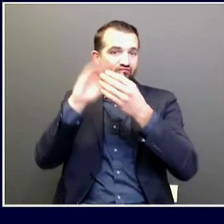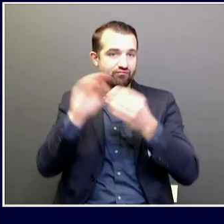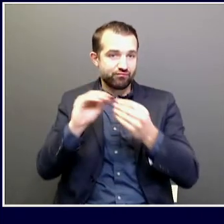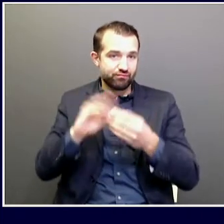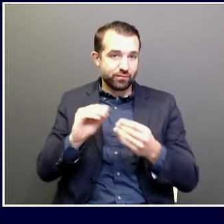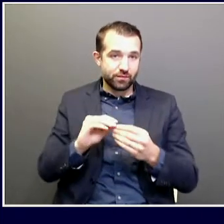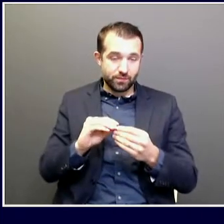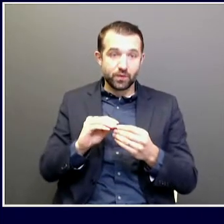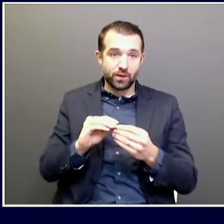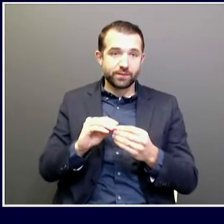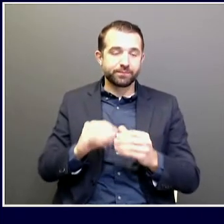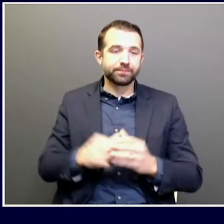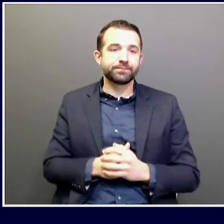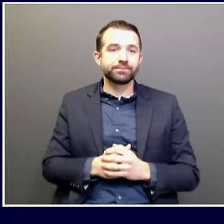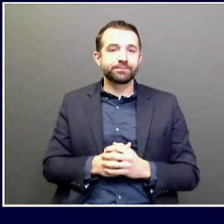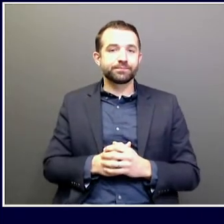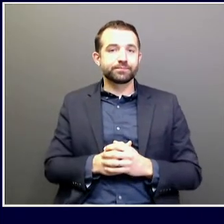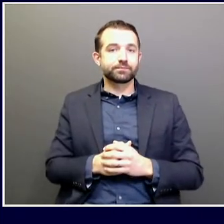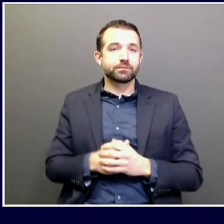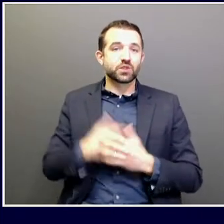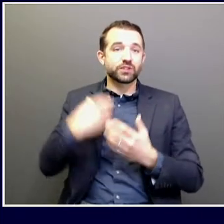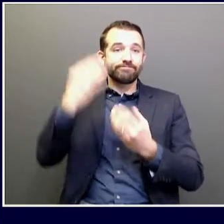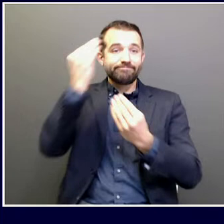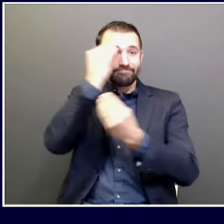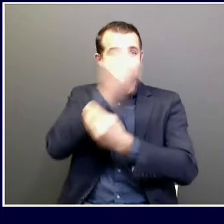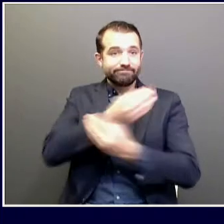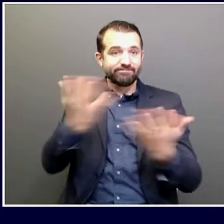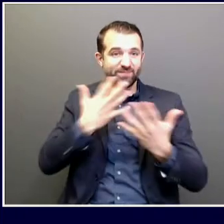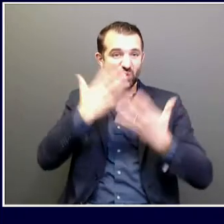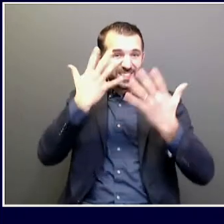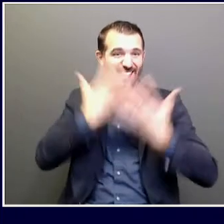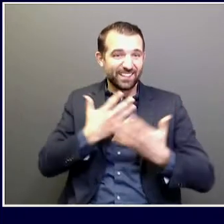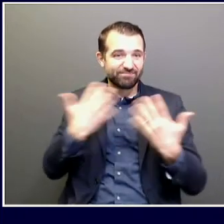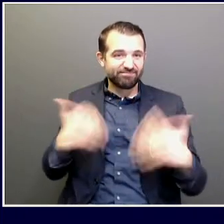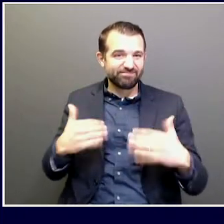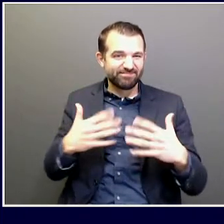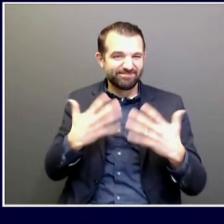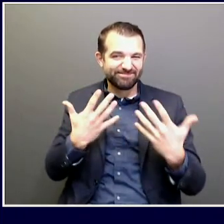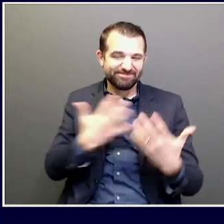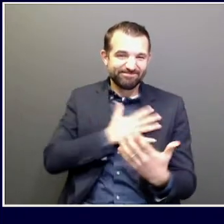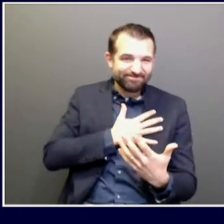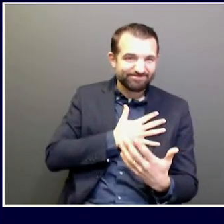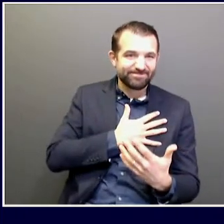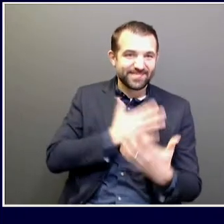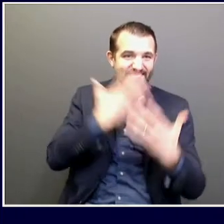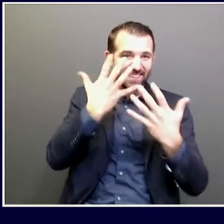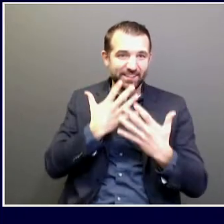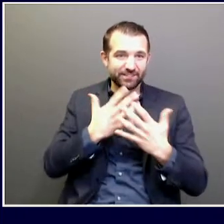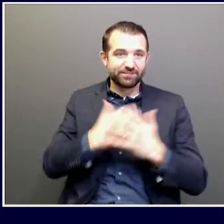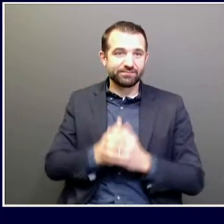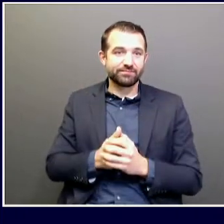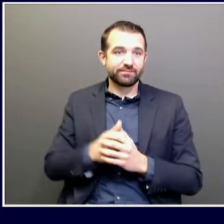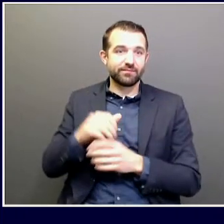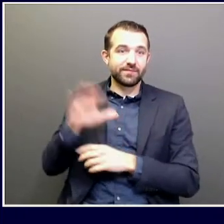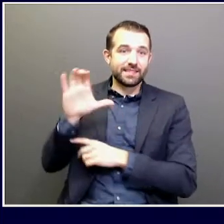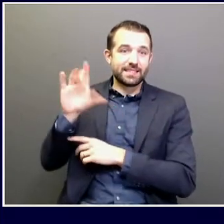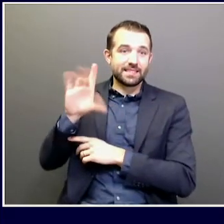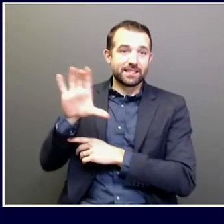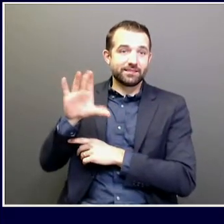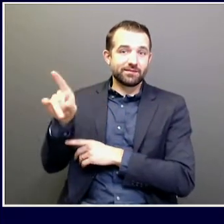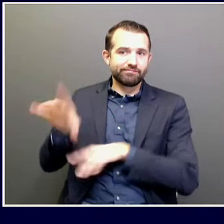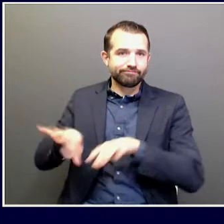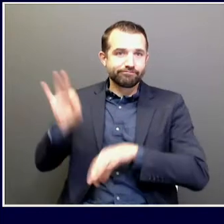begin today's discussion and update on yet another sad set of notes. The Maine CDC is reporting